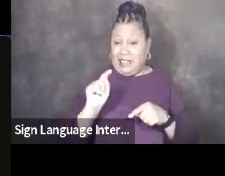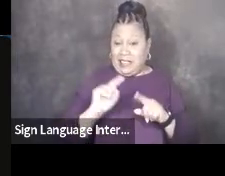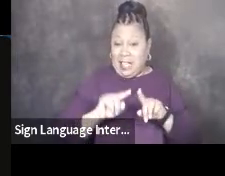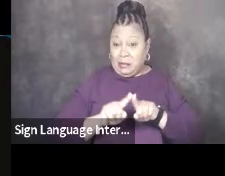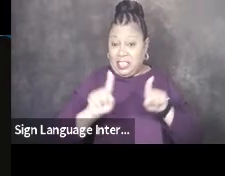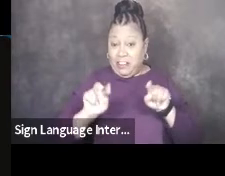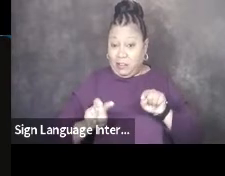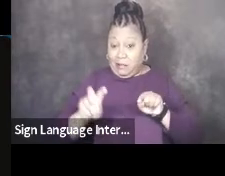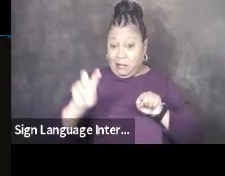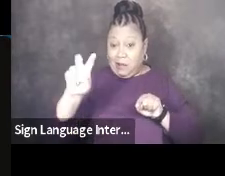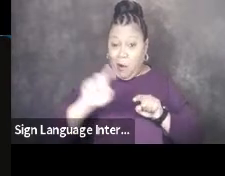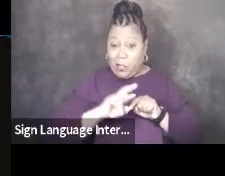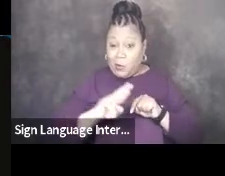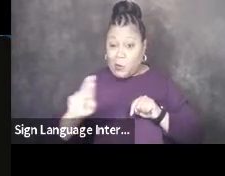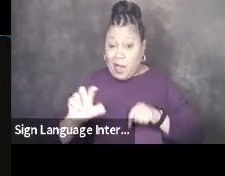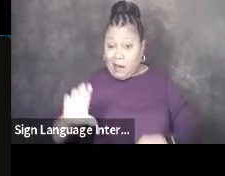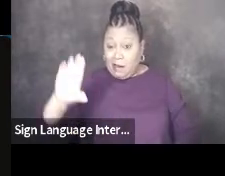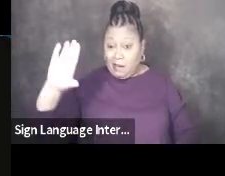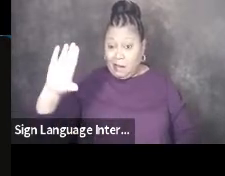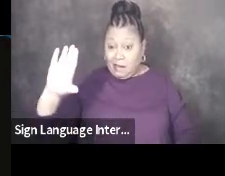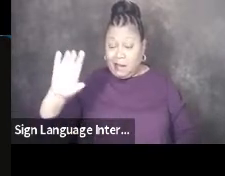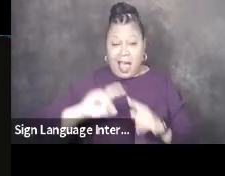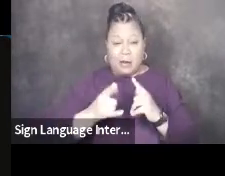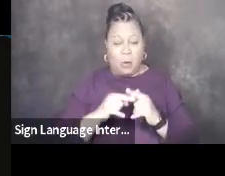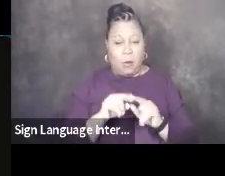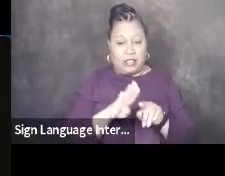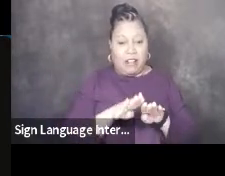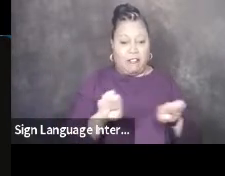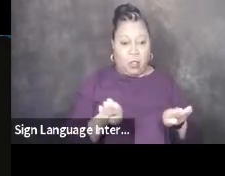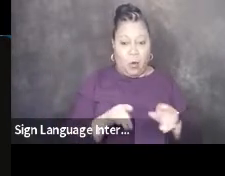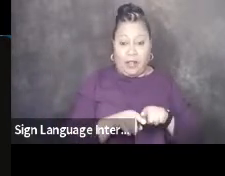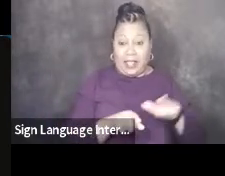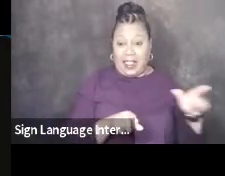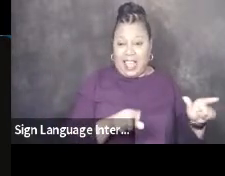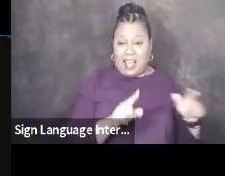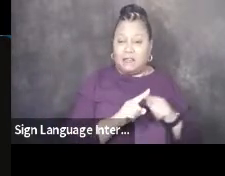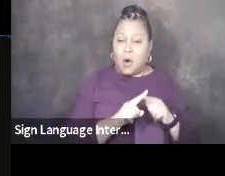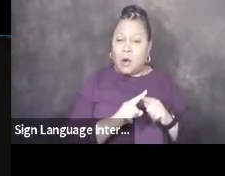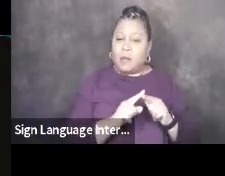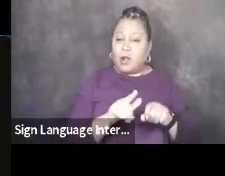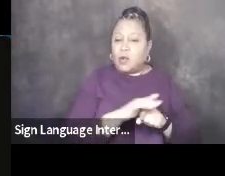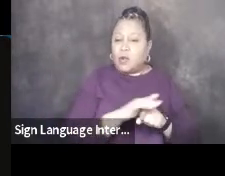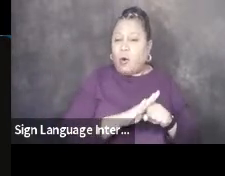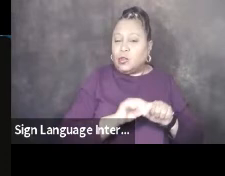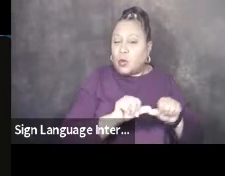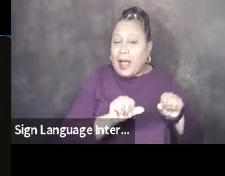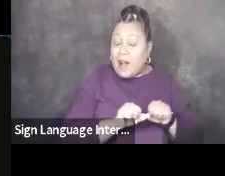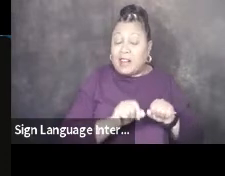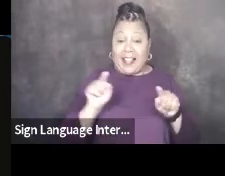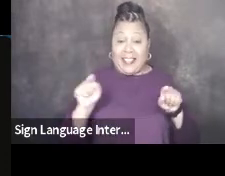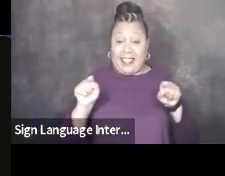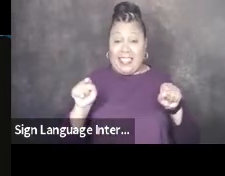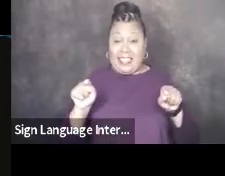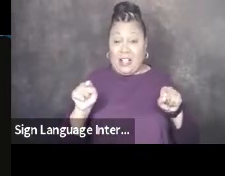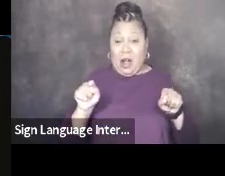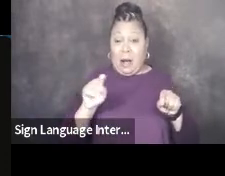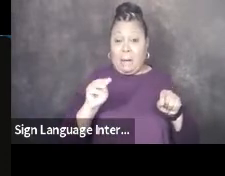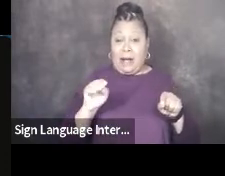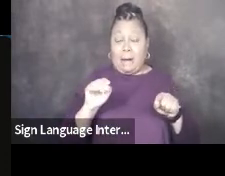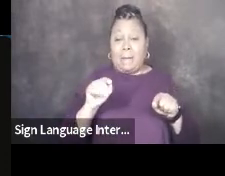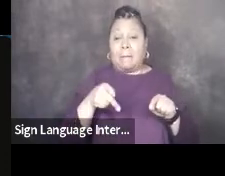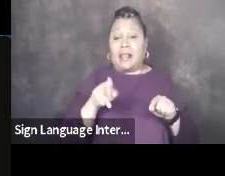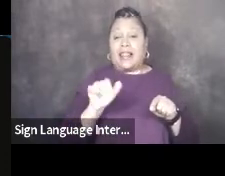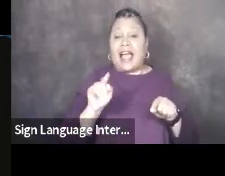difference on the right and almost a floor on the left, more of a coastal area. And these are mechanical platform